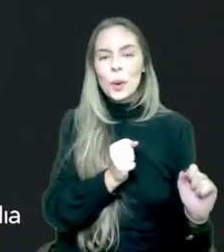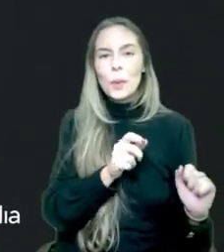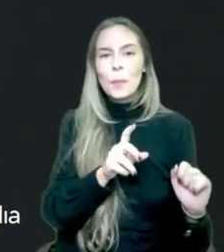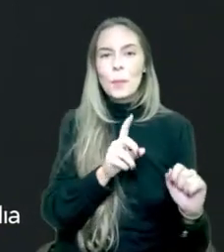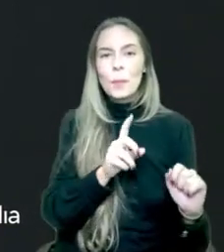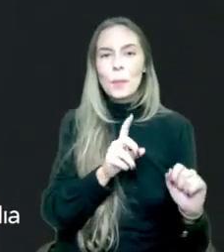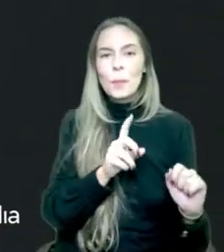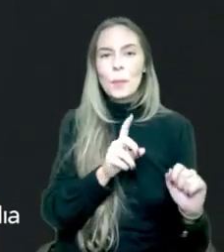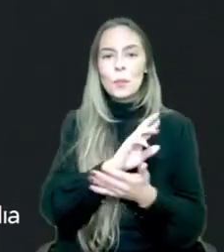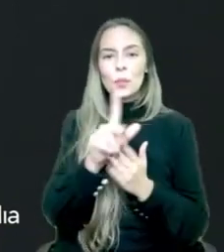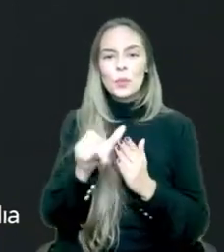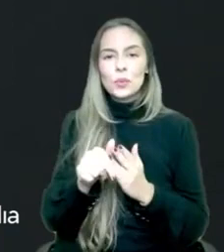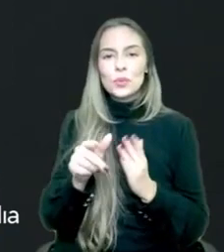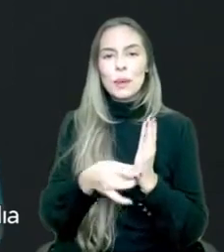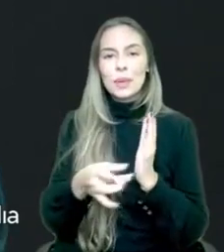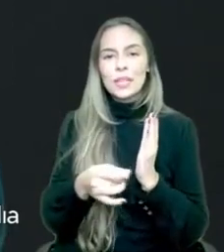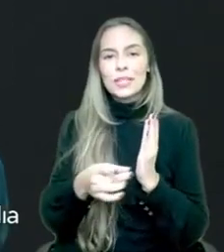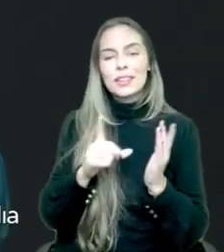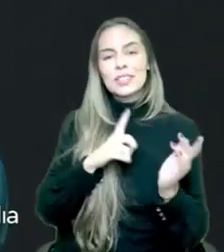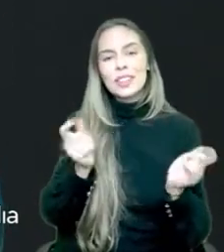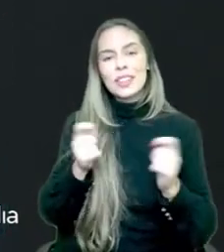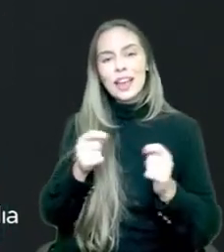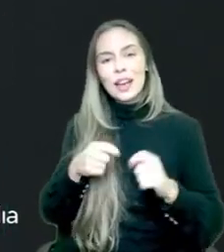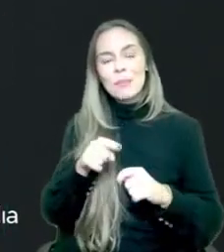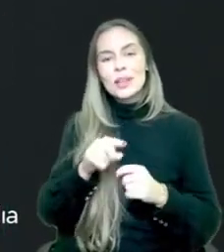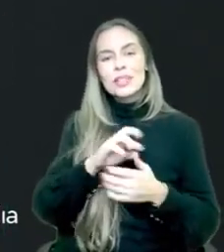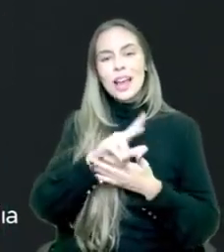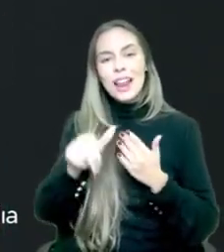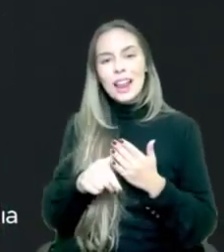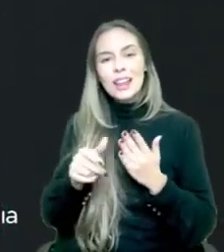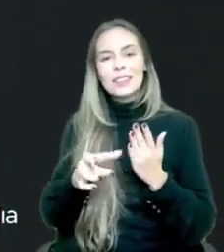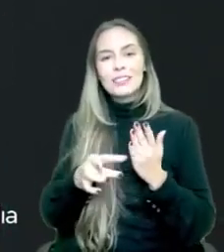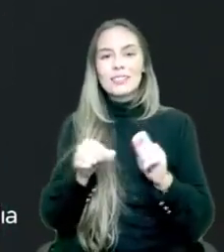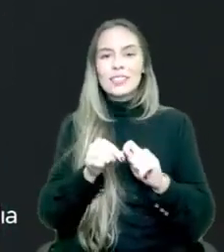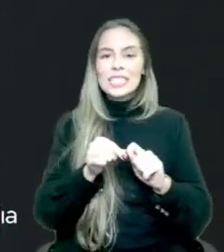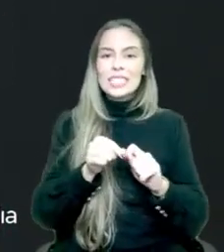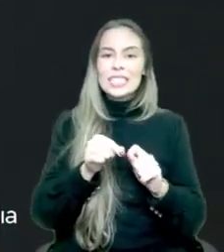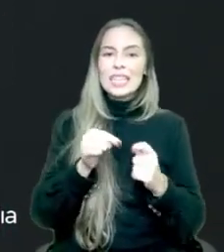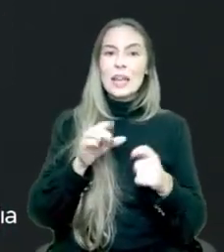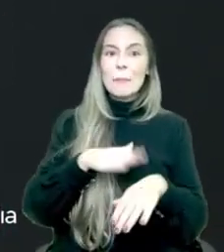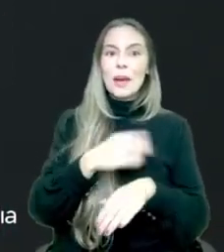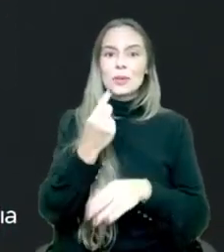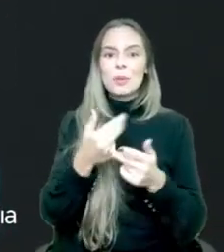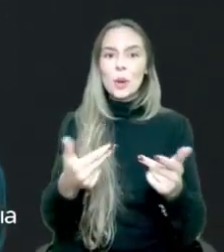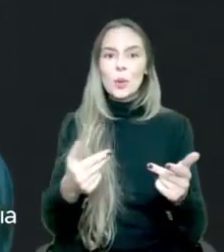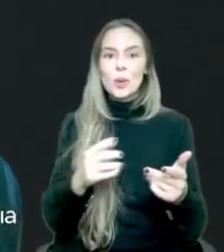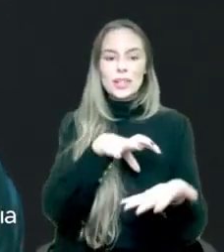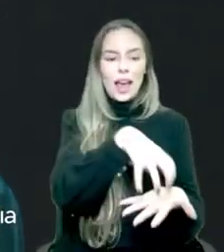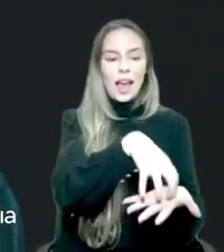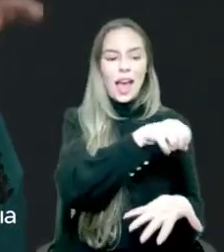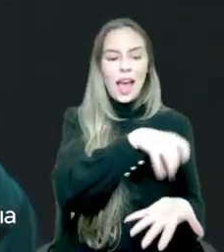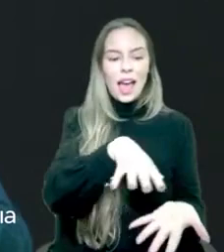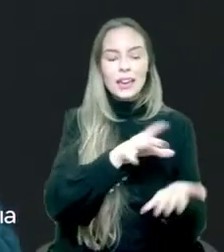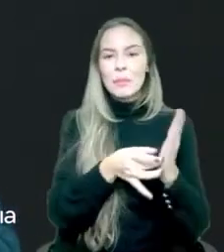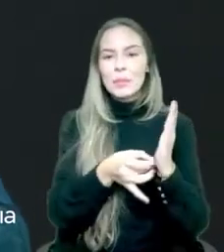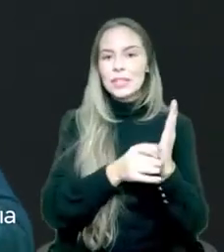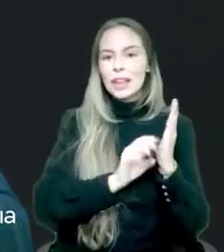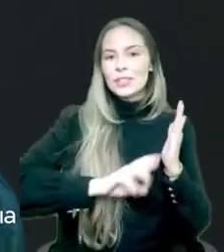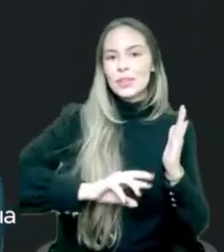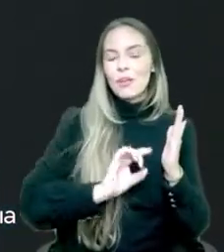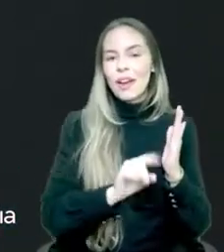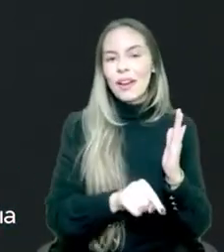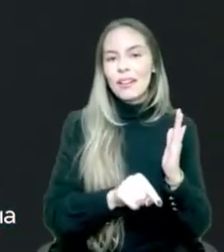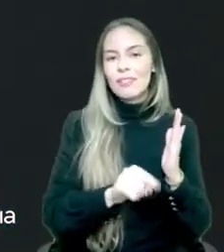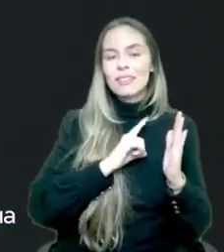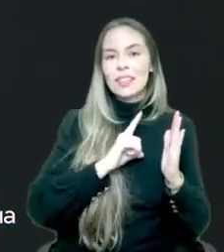to be able to have the multi-potentiality of doing more than just one area of skill or creative ability